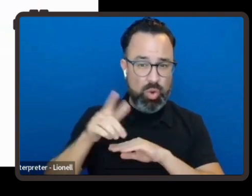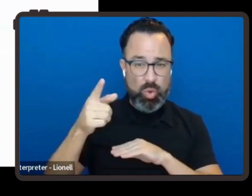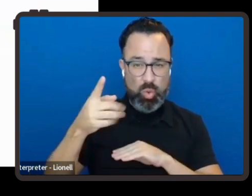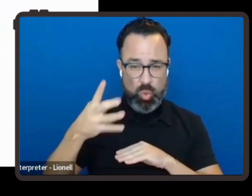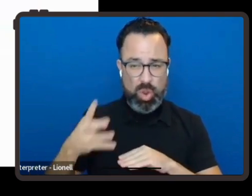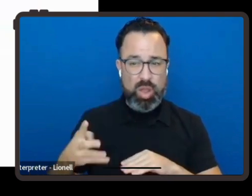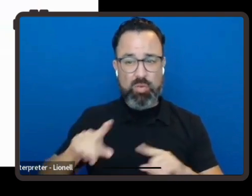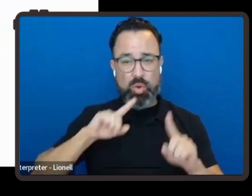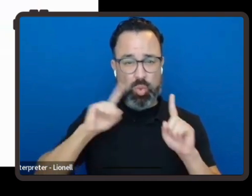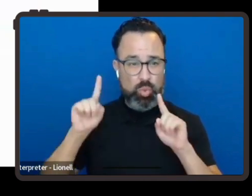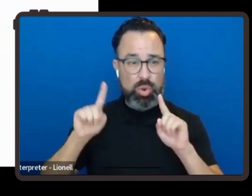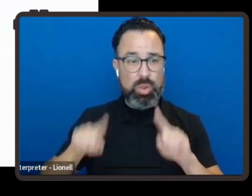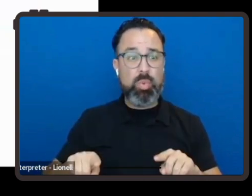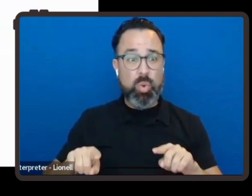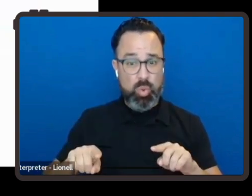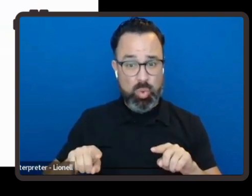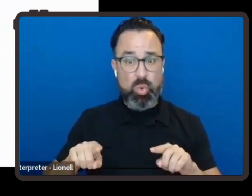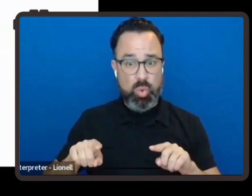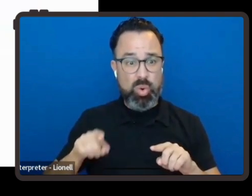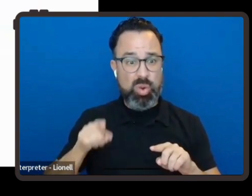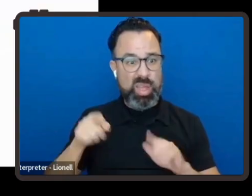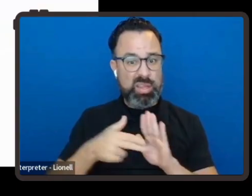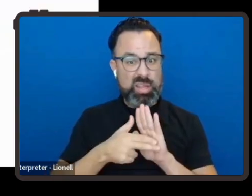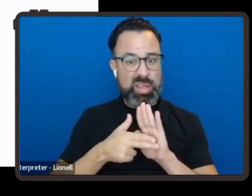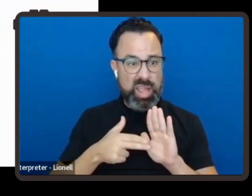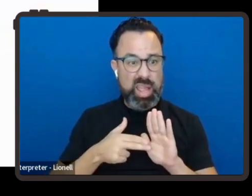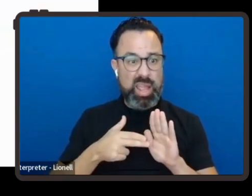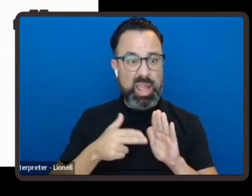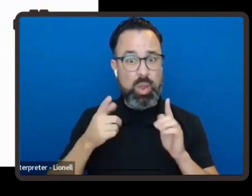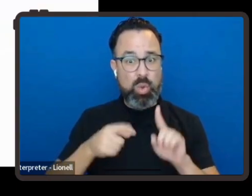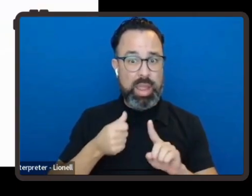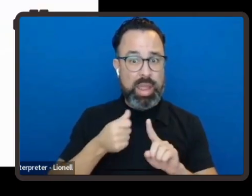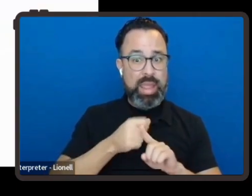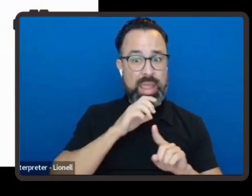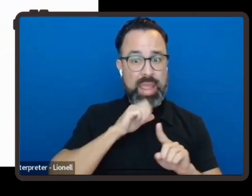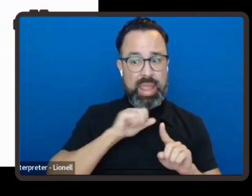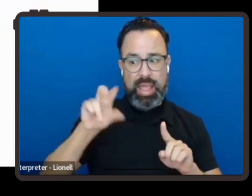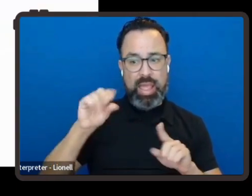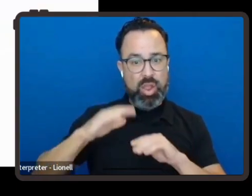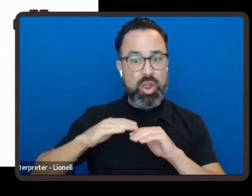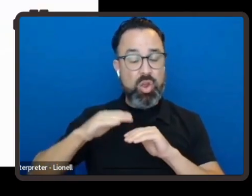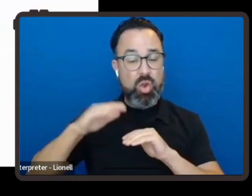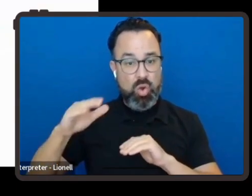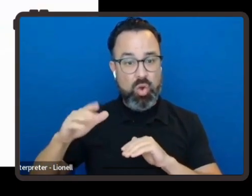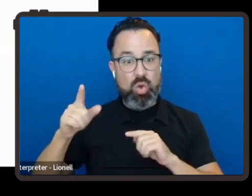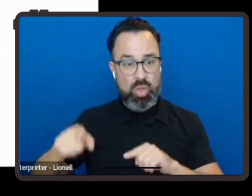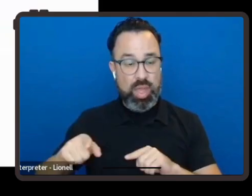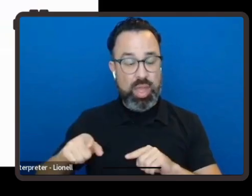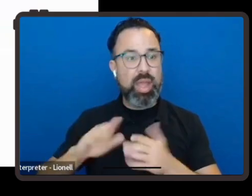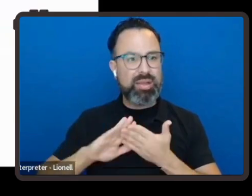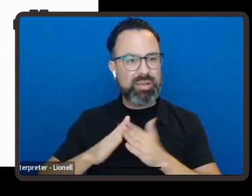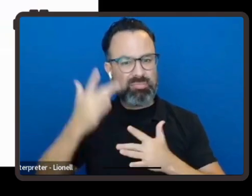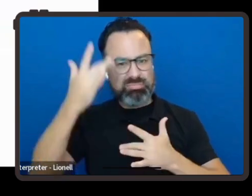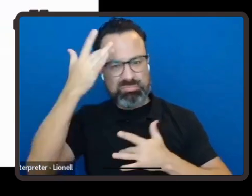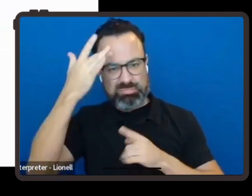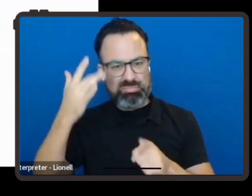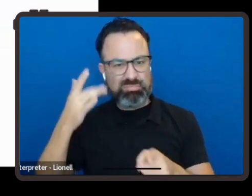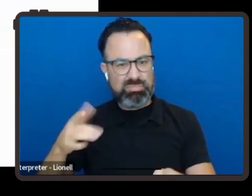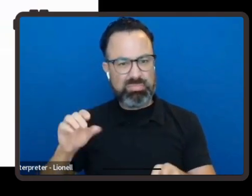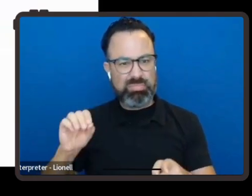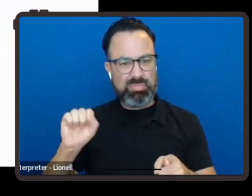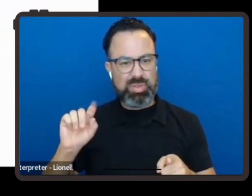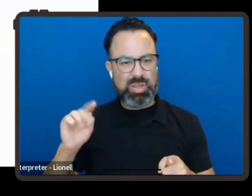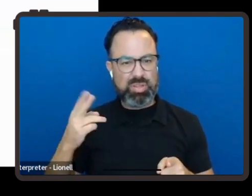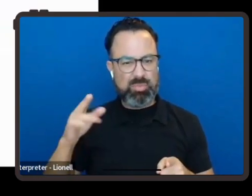age of 30 and older. But I'm sure that osteoporosis is underreported. I had